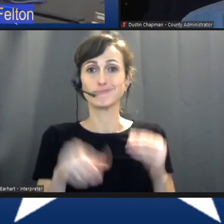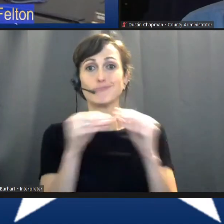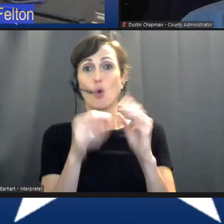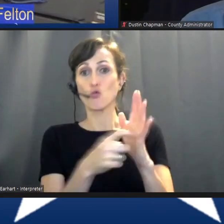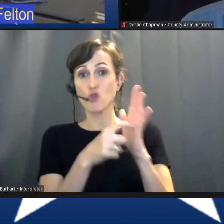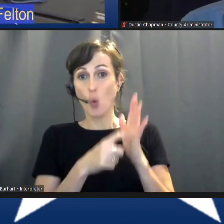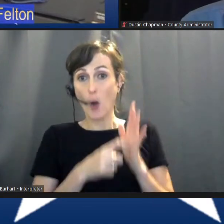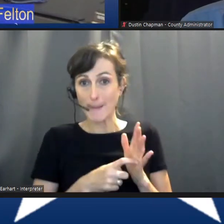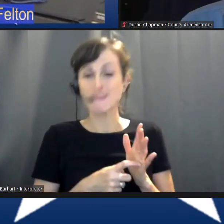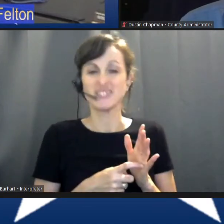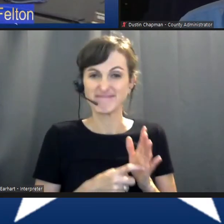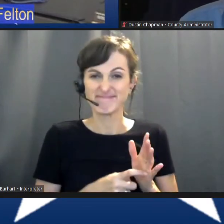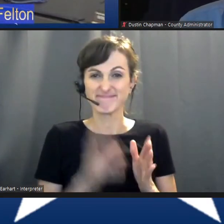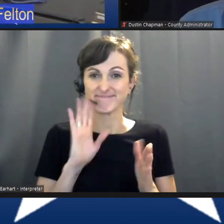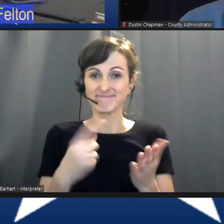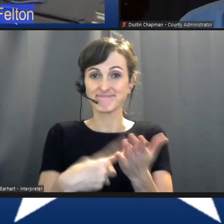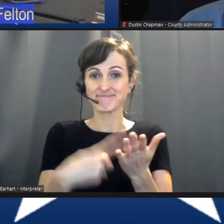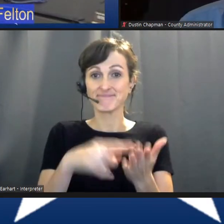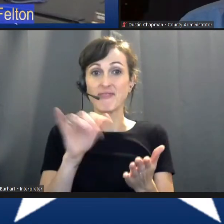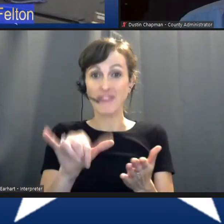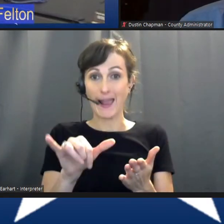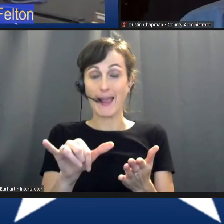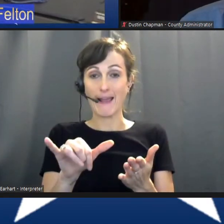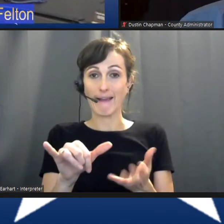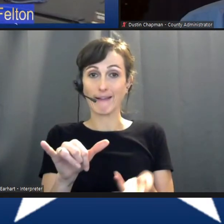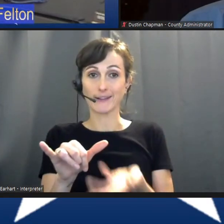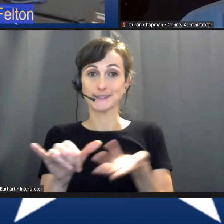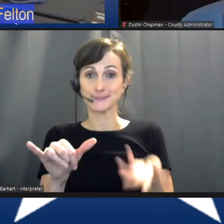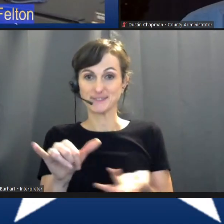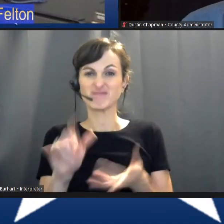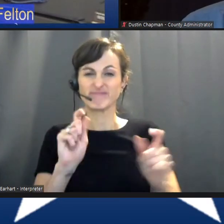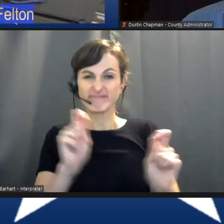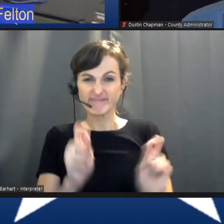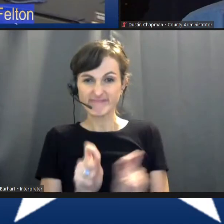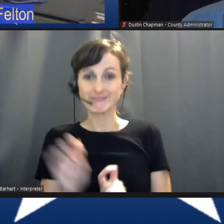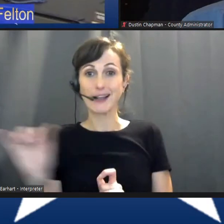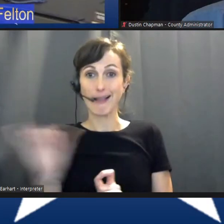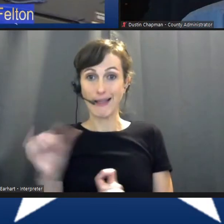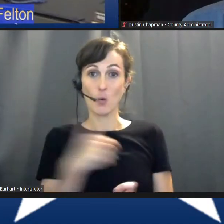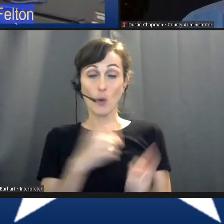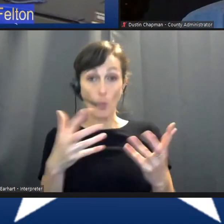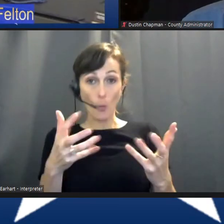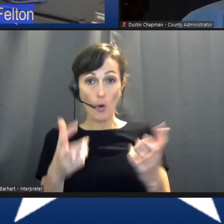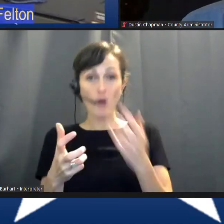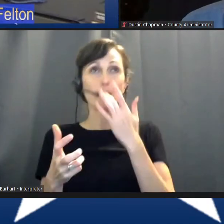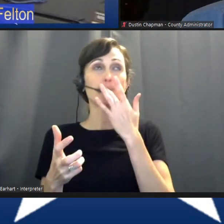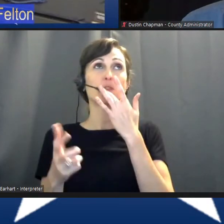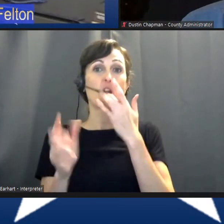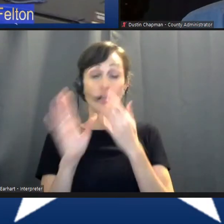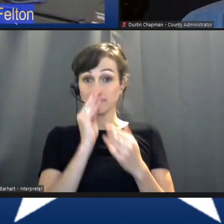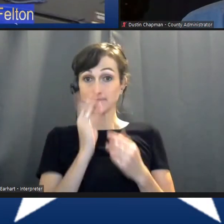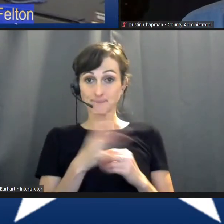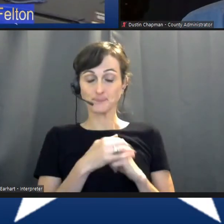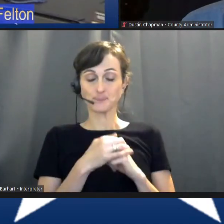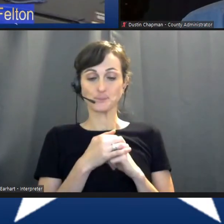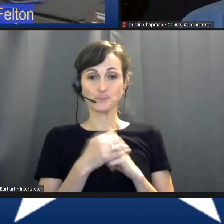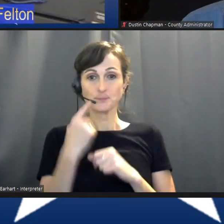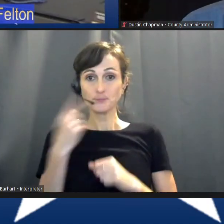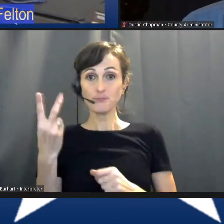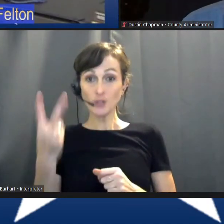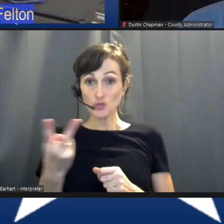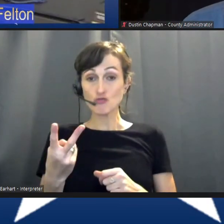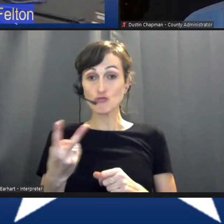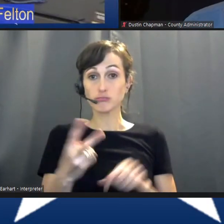we'll discuss that, and Mike will craft it like we want it. Now, I will say on the two entities that